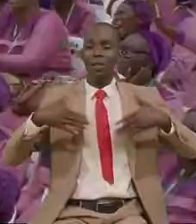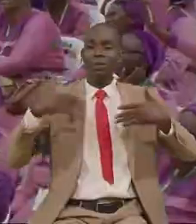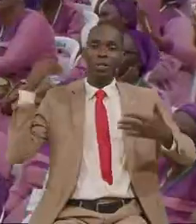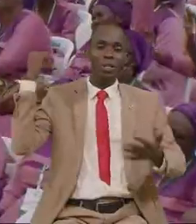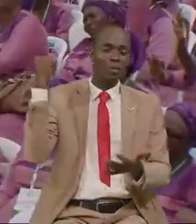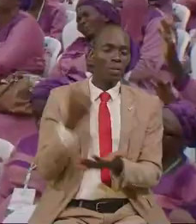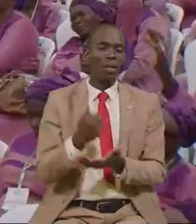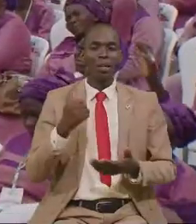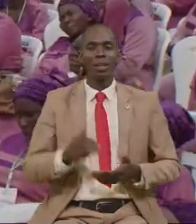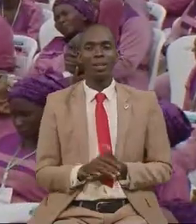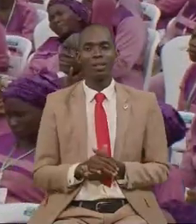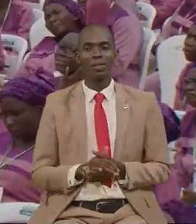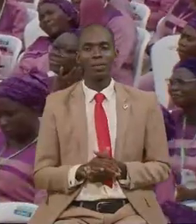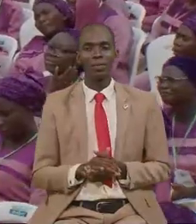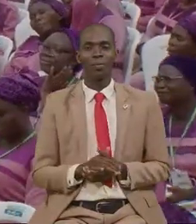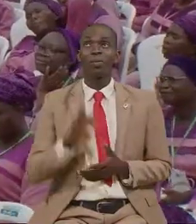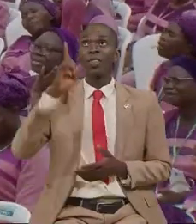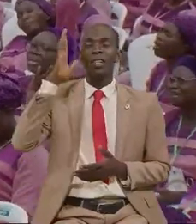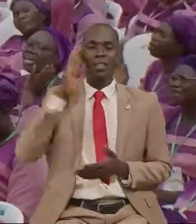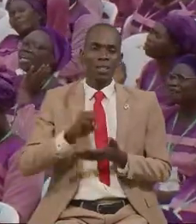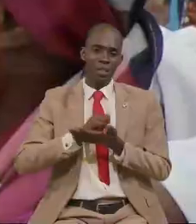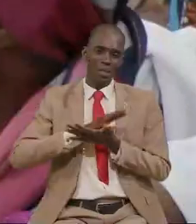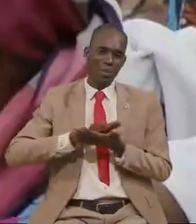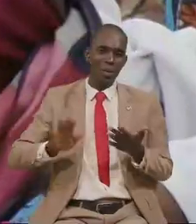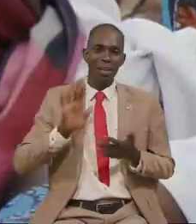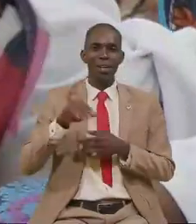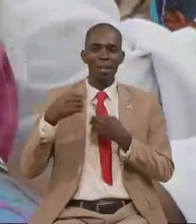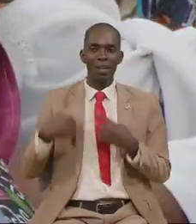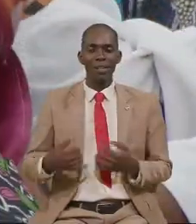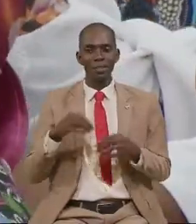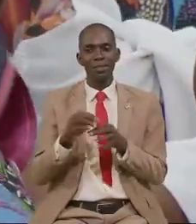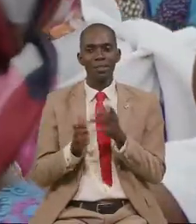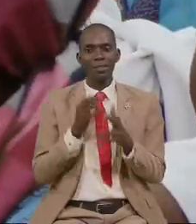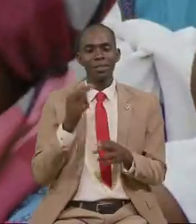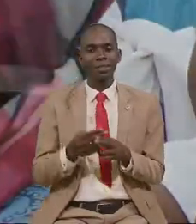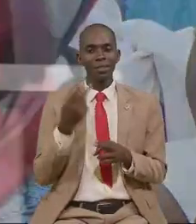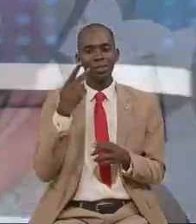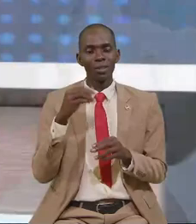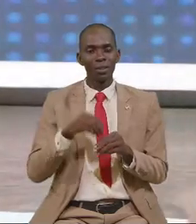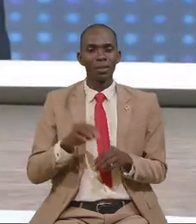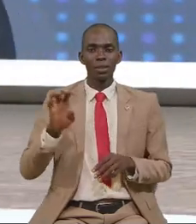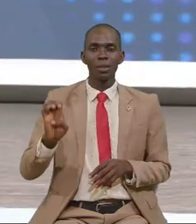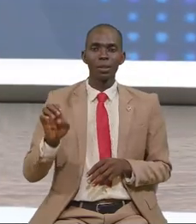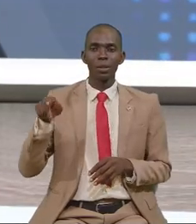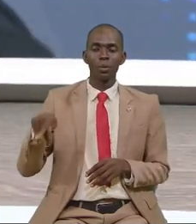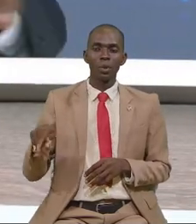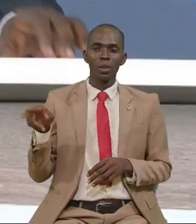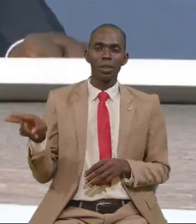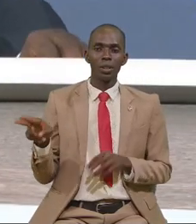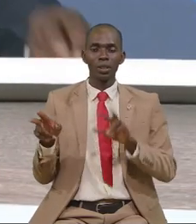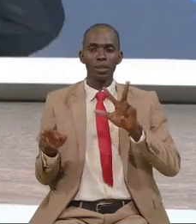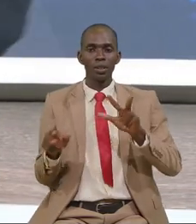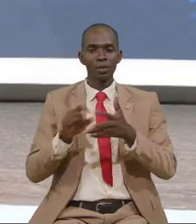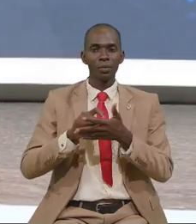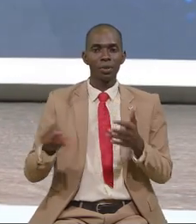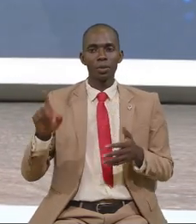Amen. It will sanctify your heart in Jesus. We're looking at Ephesians chapter 3. I'm looking at verse 20